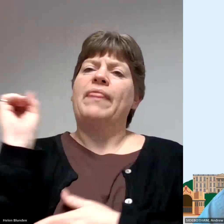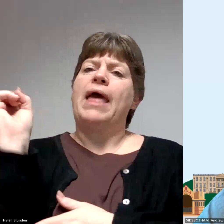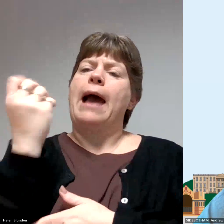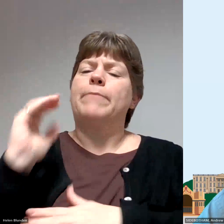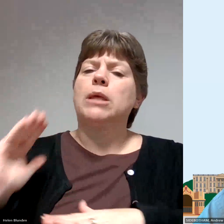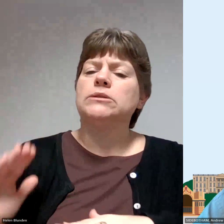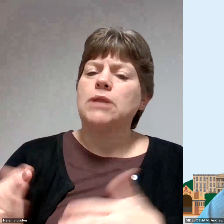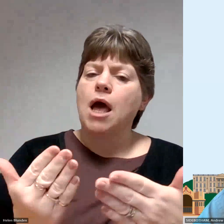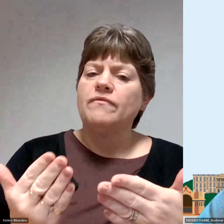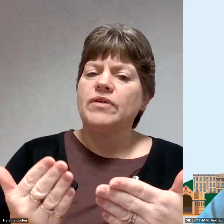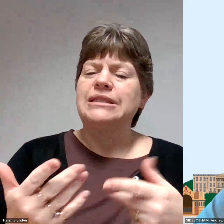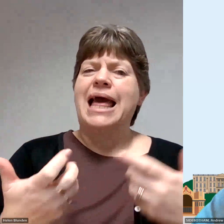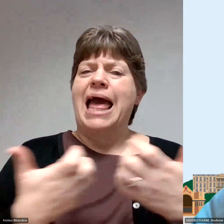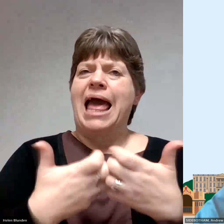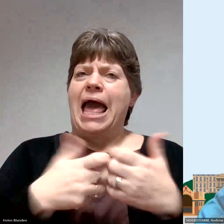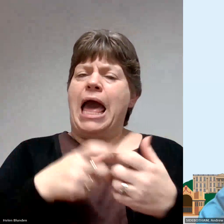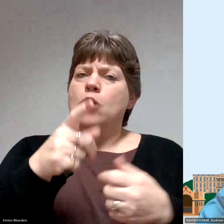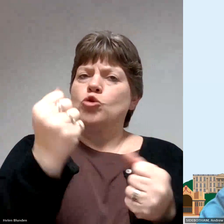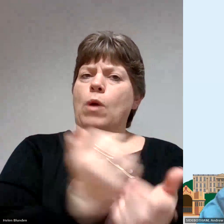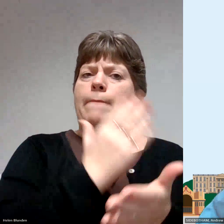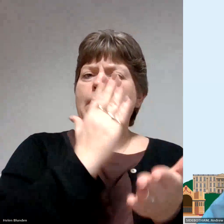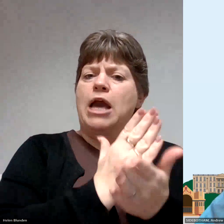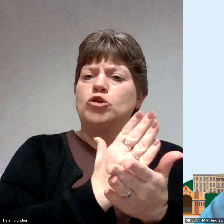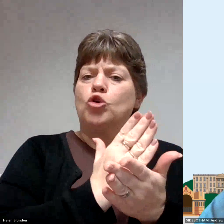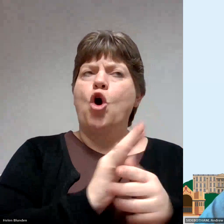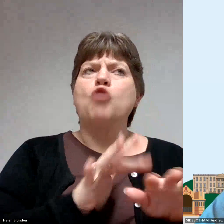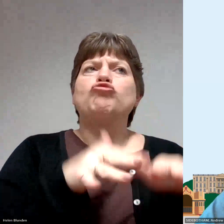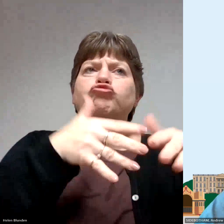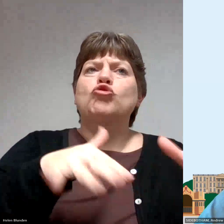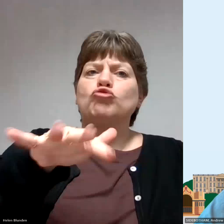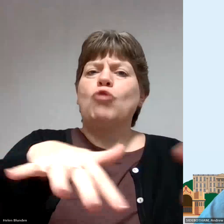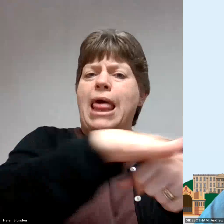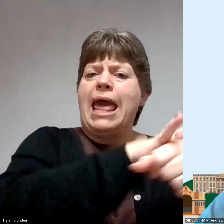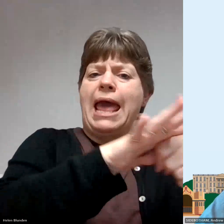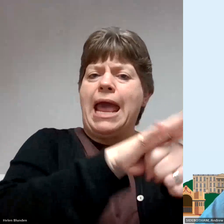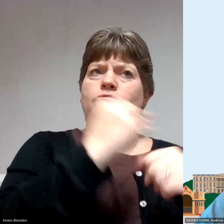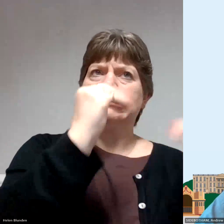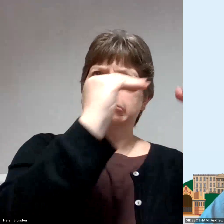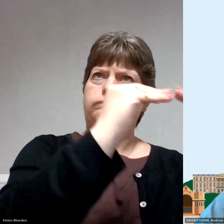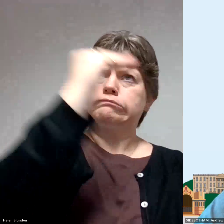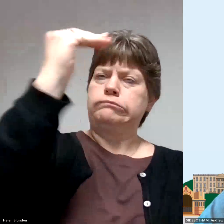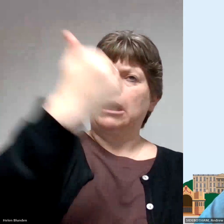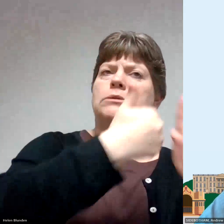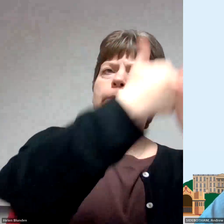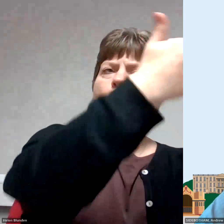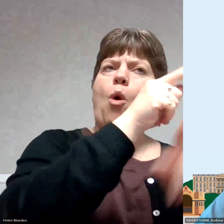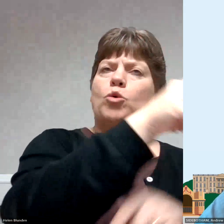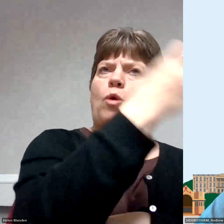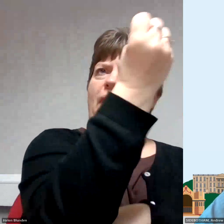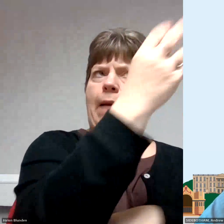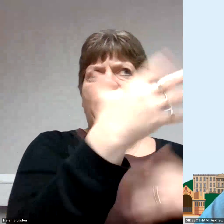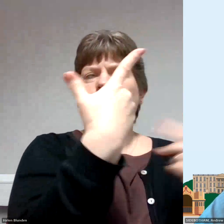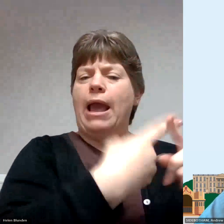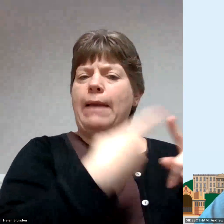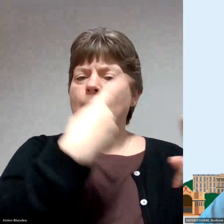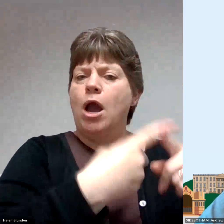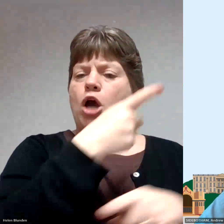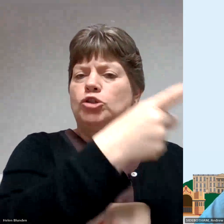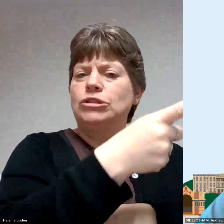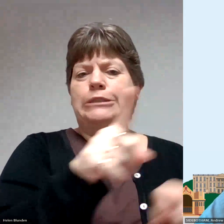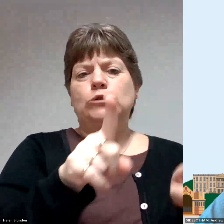services? How do you make sure rural areas have equal support to ambulances in an emergency to that of the